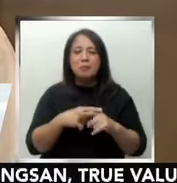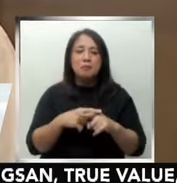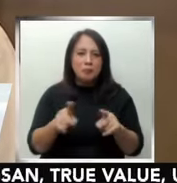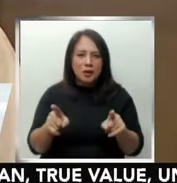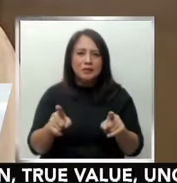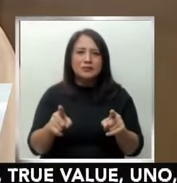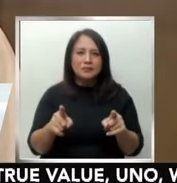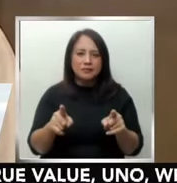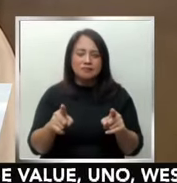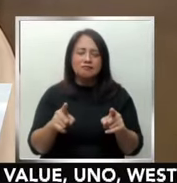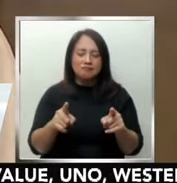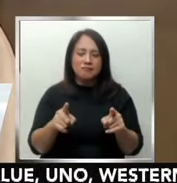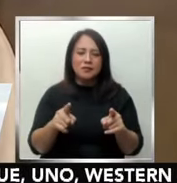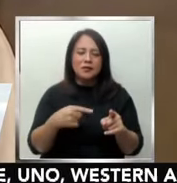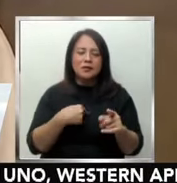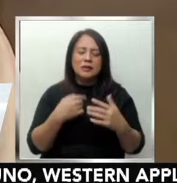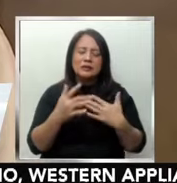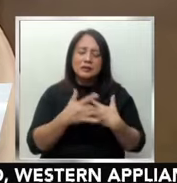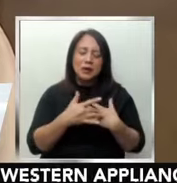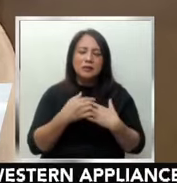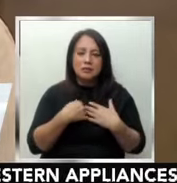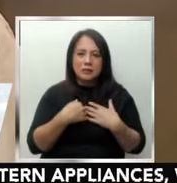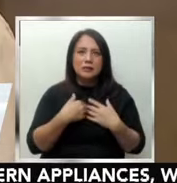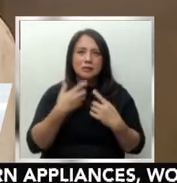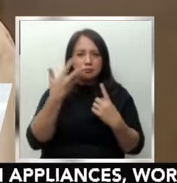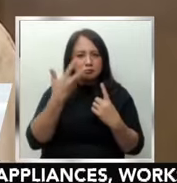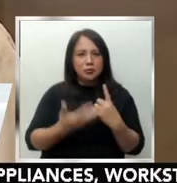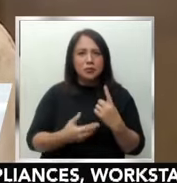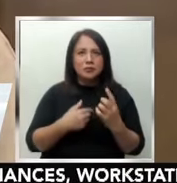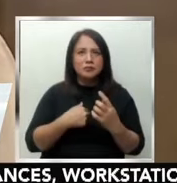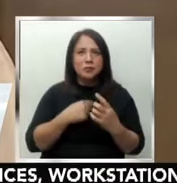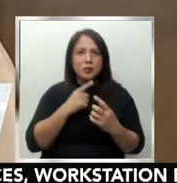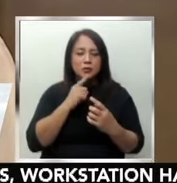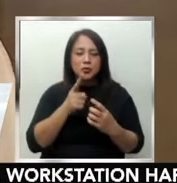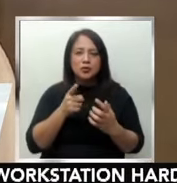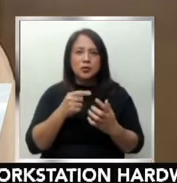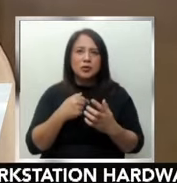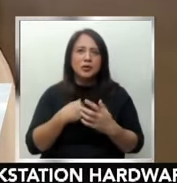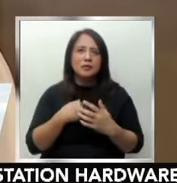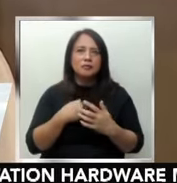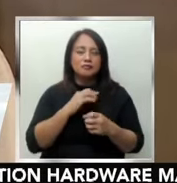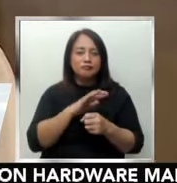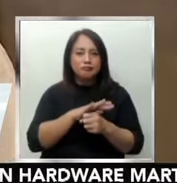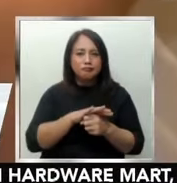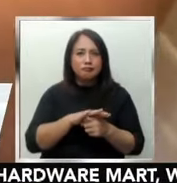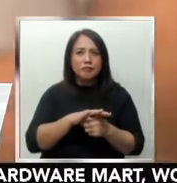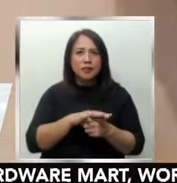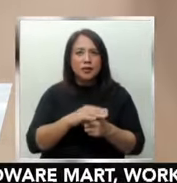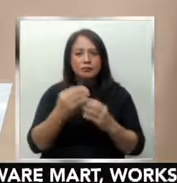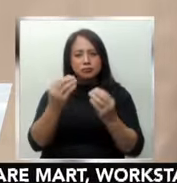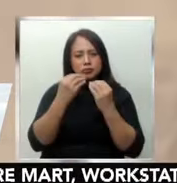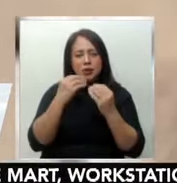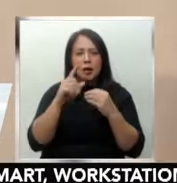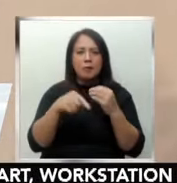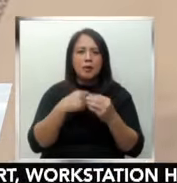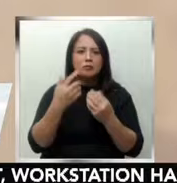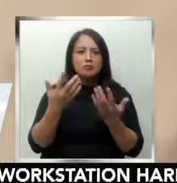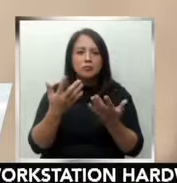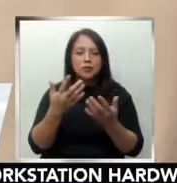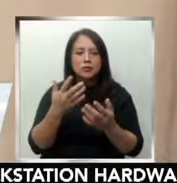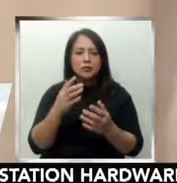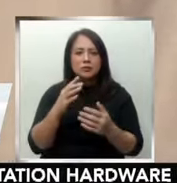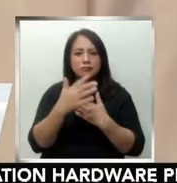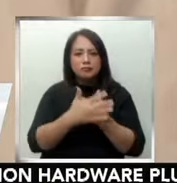really deeply touched me as a person and really You know locally Tau me so much about the country matagal na